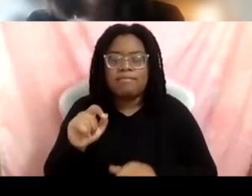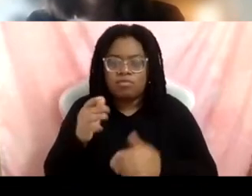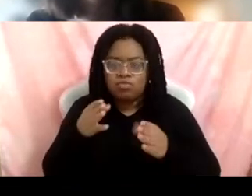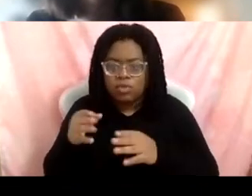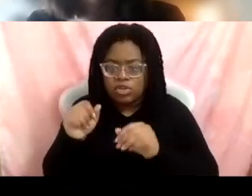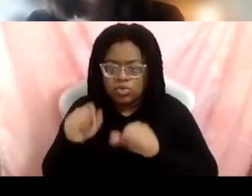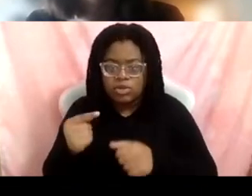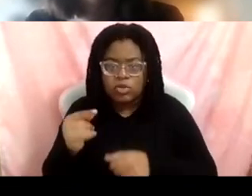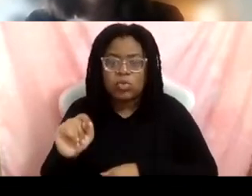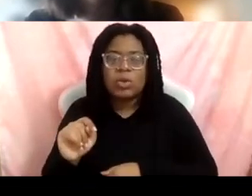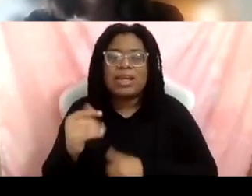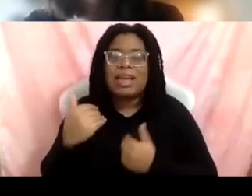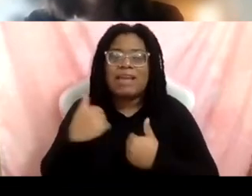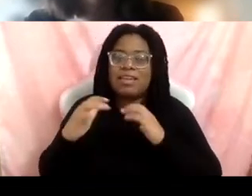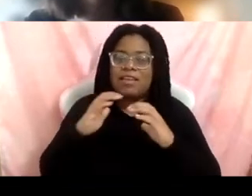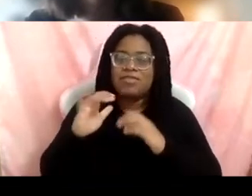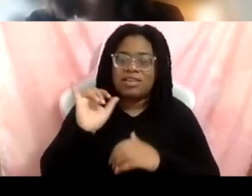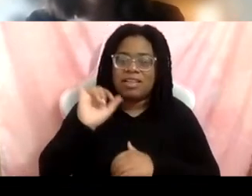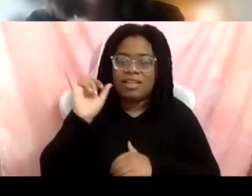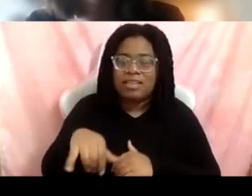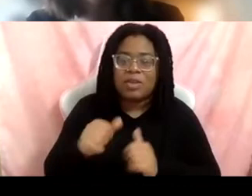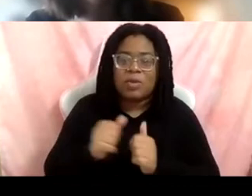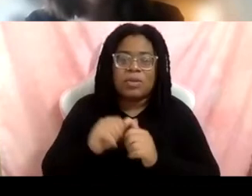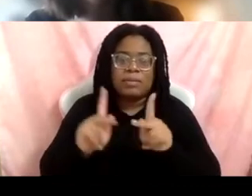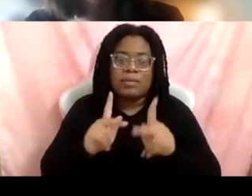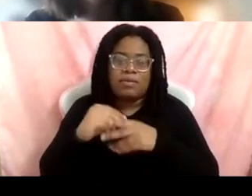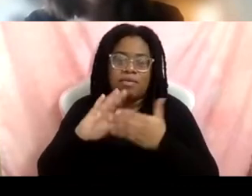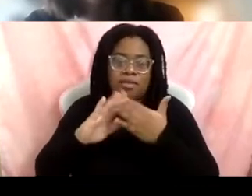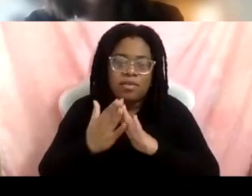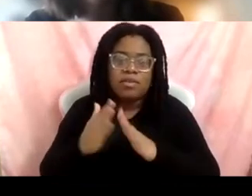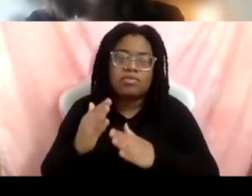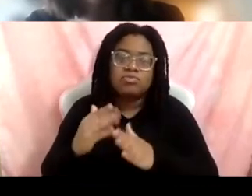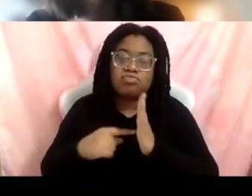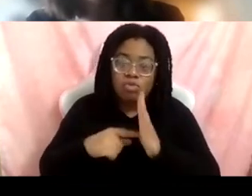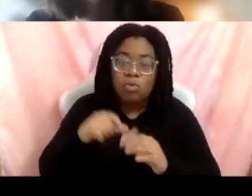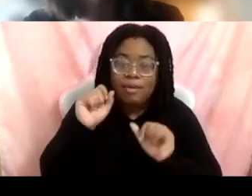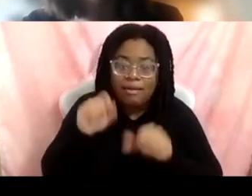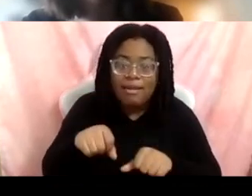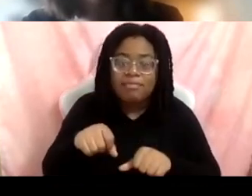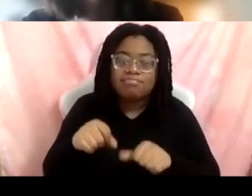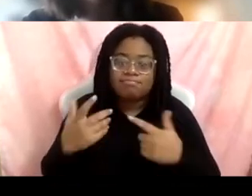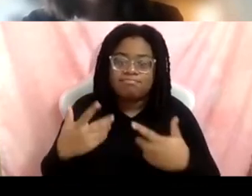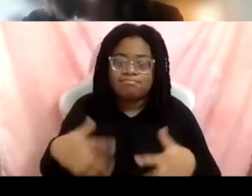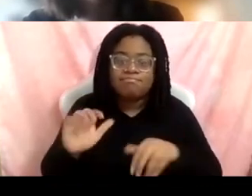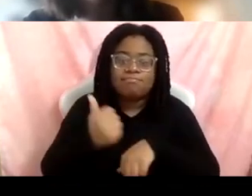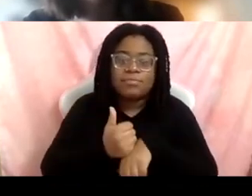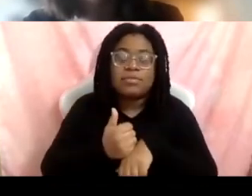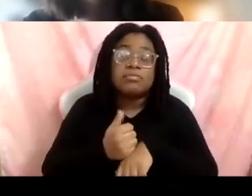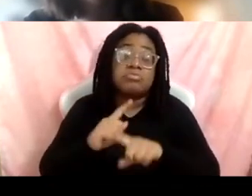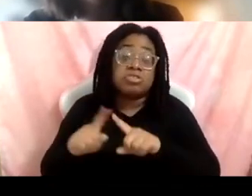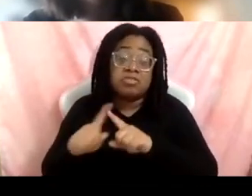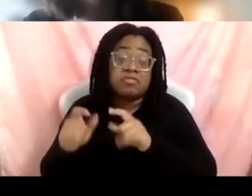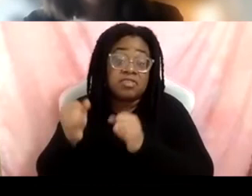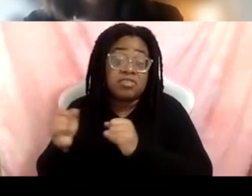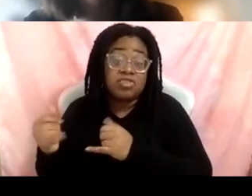I think, having conversations like this and people within the community are showing it can be done. But just like any other individual has certain needs, people